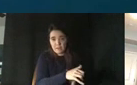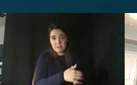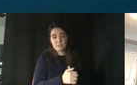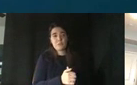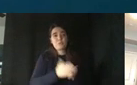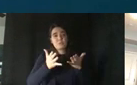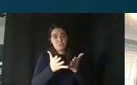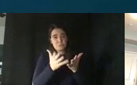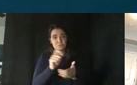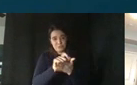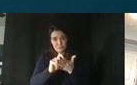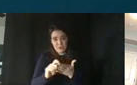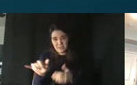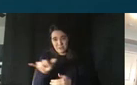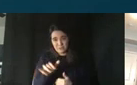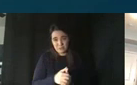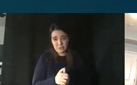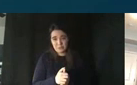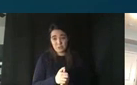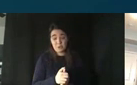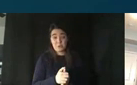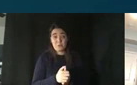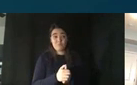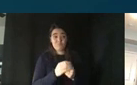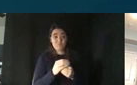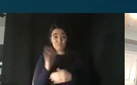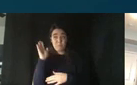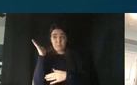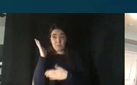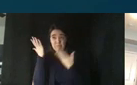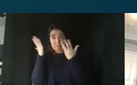And that's it for the slides, if there's any questions.